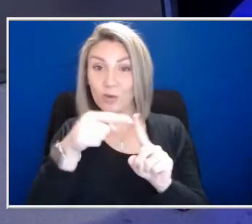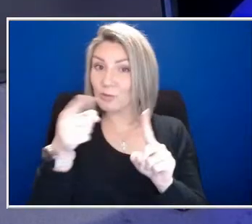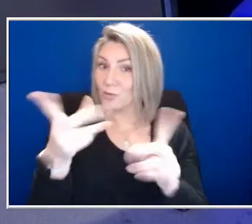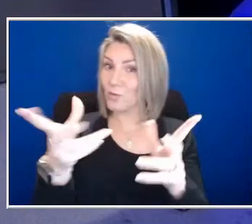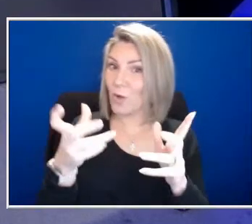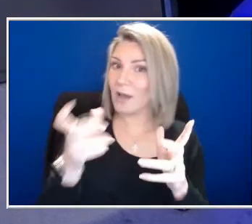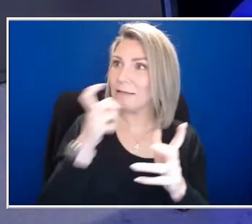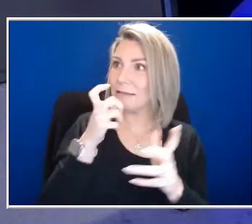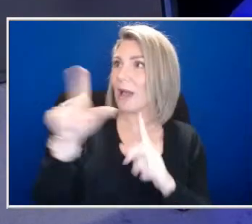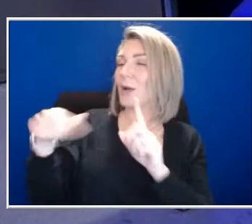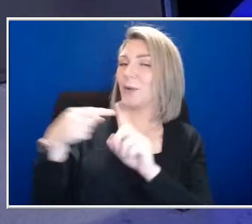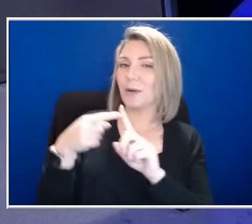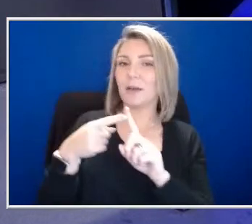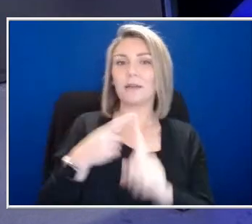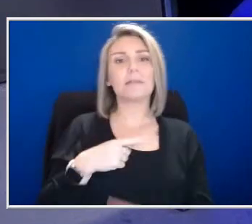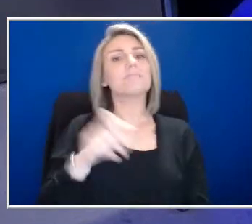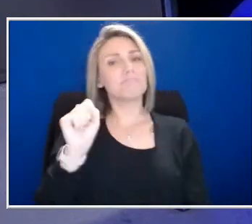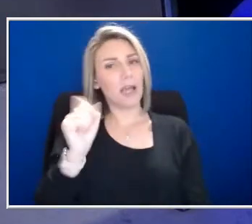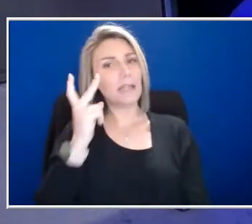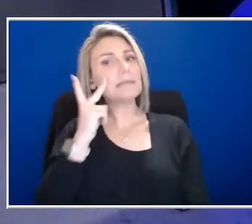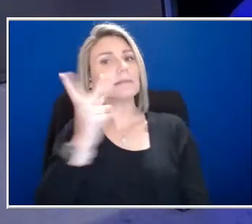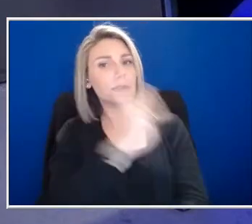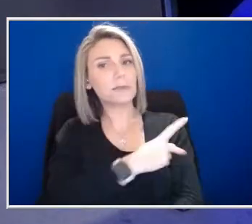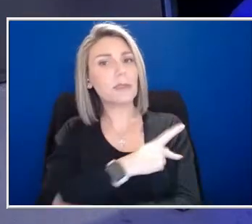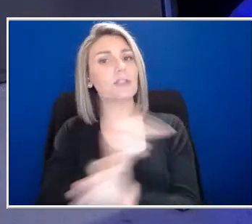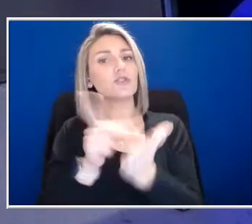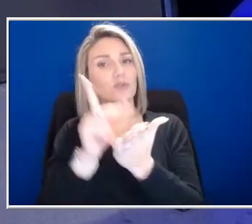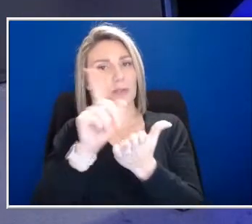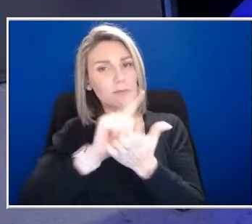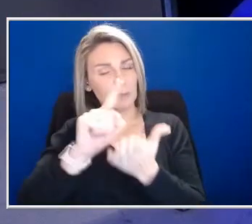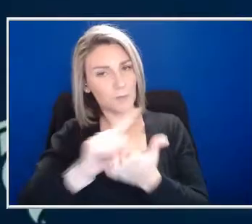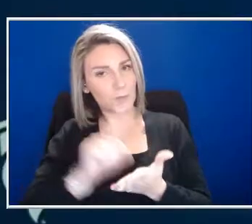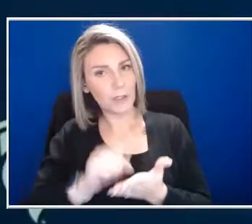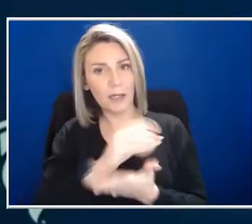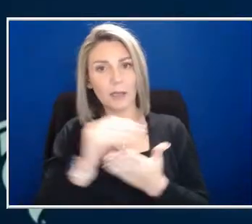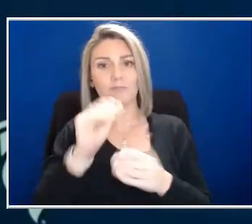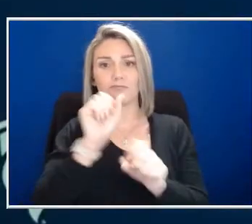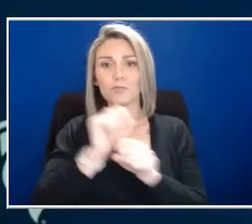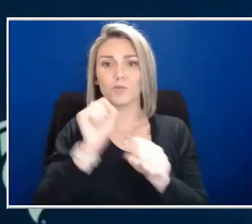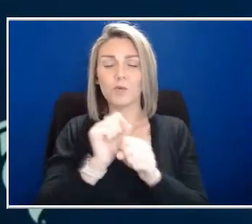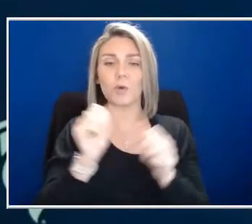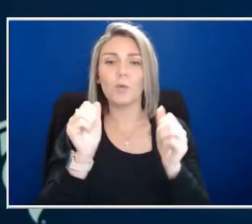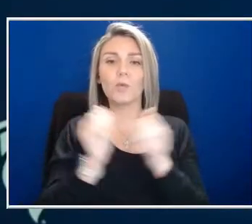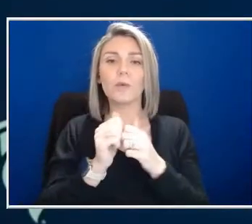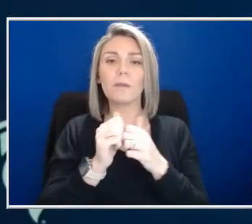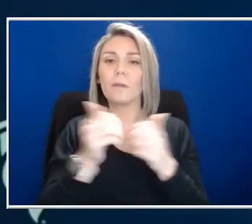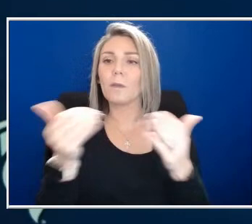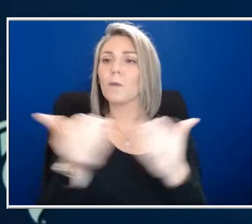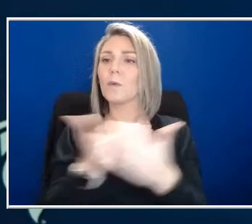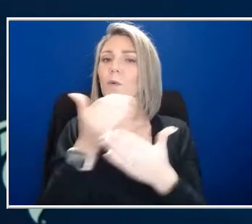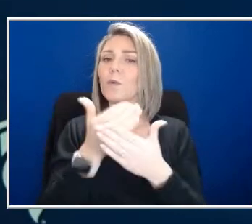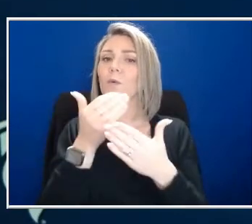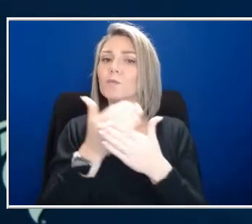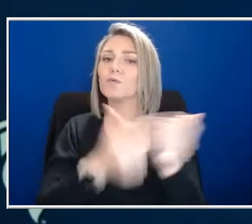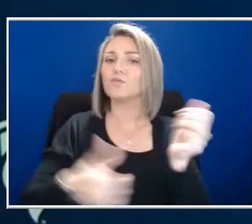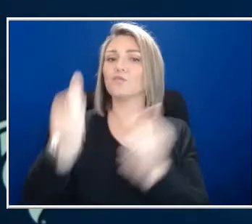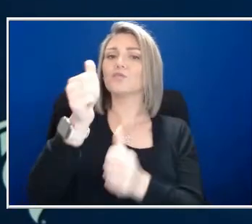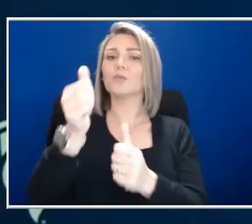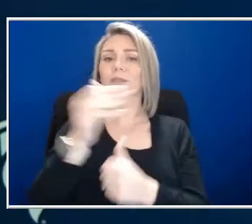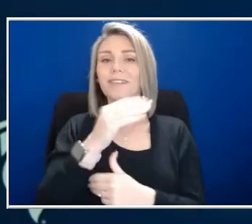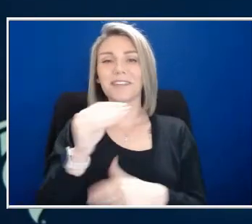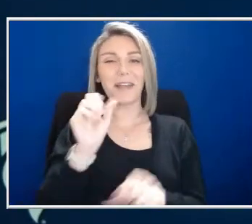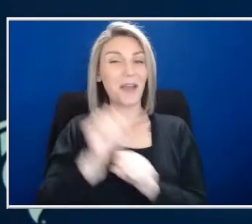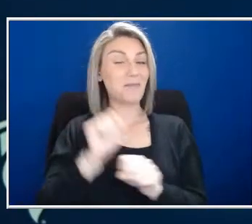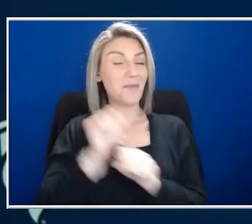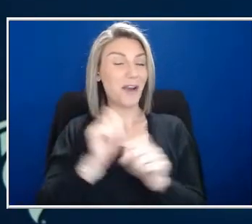Seeing patients twice a week and working with the new interim chair, and so that's I'm working as much as I